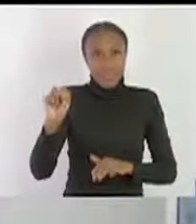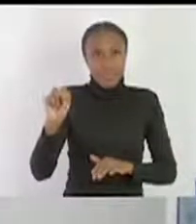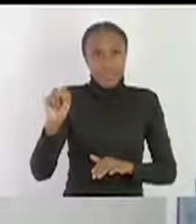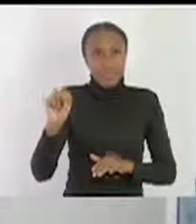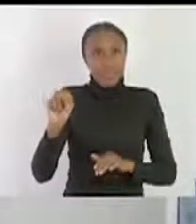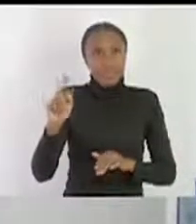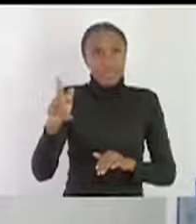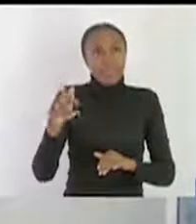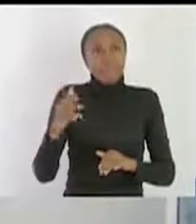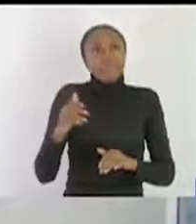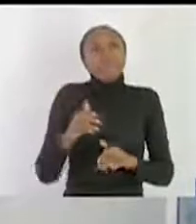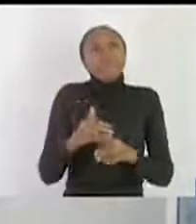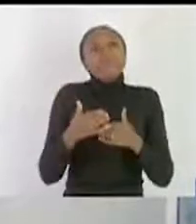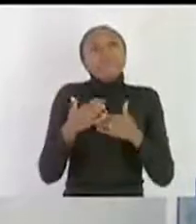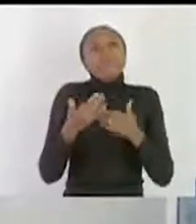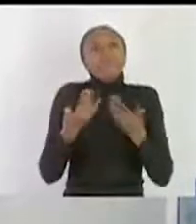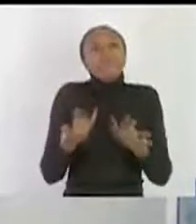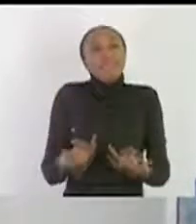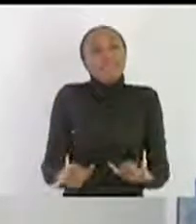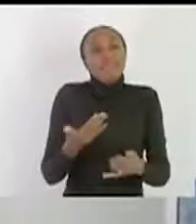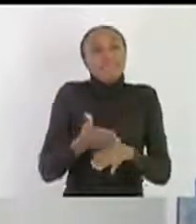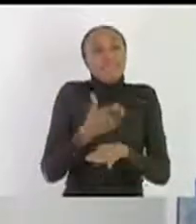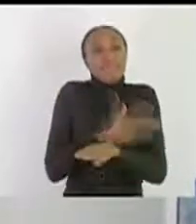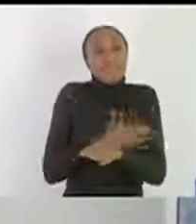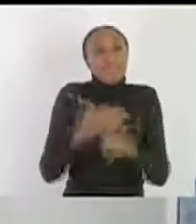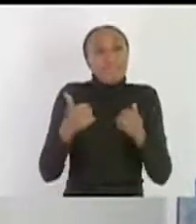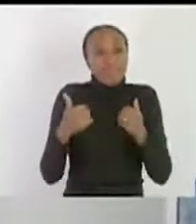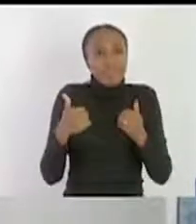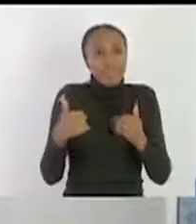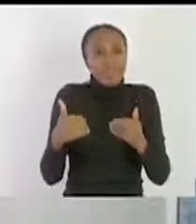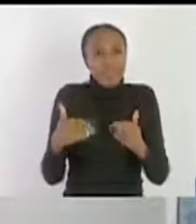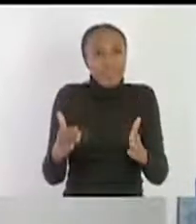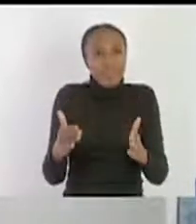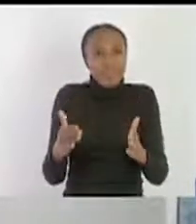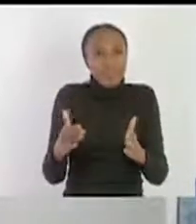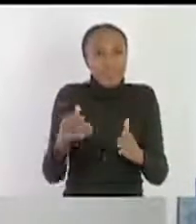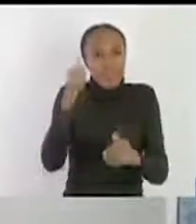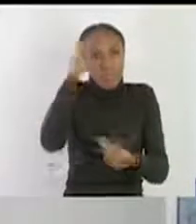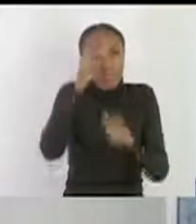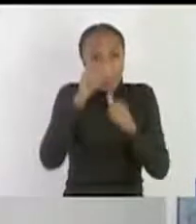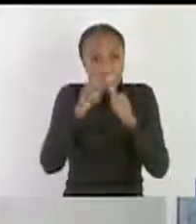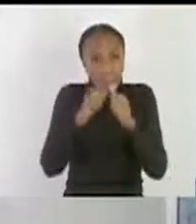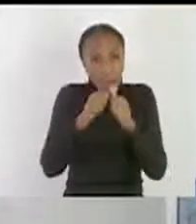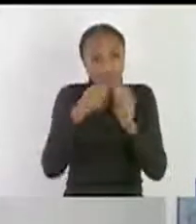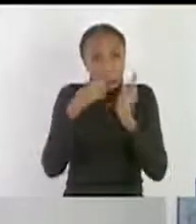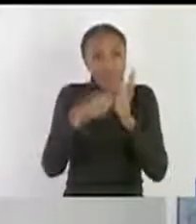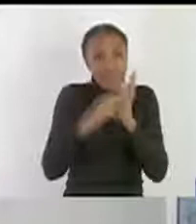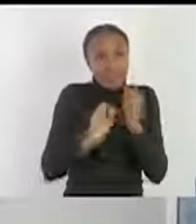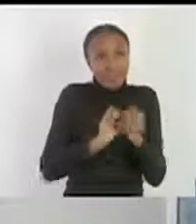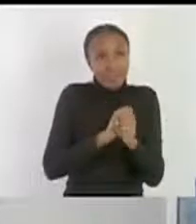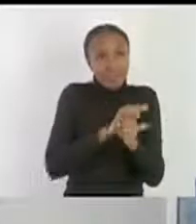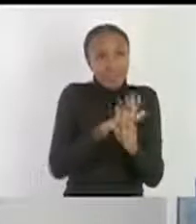today. Before we start, let's not forget to sanitize our hands.